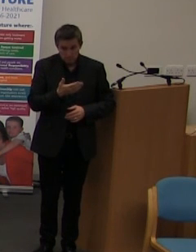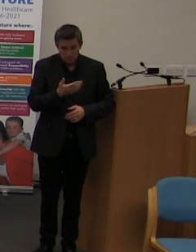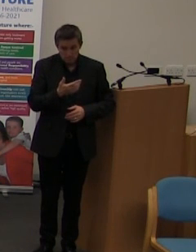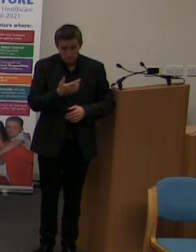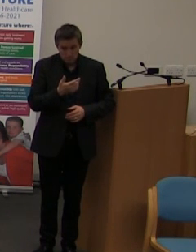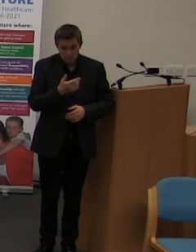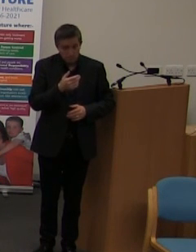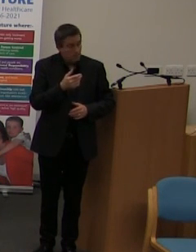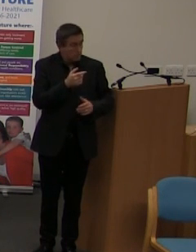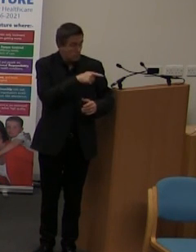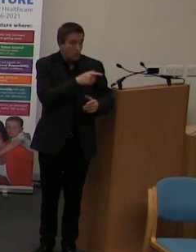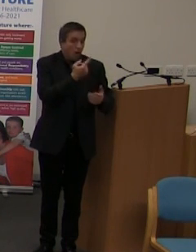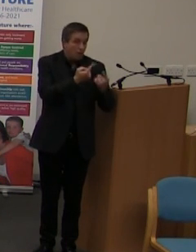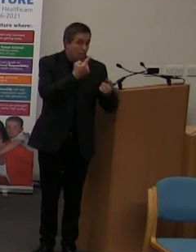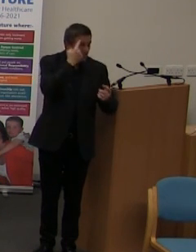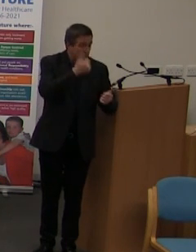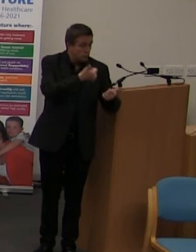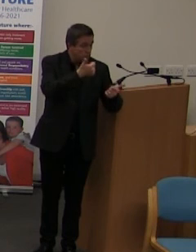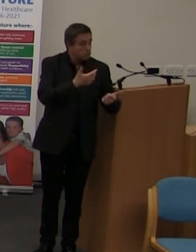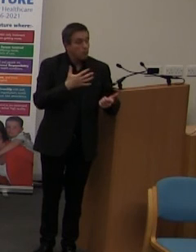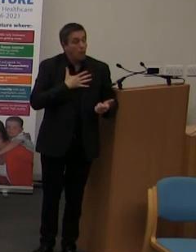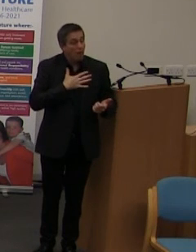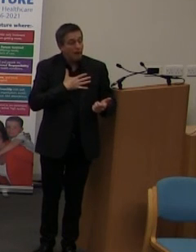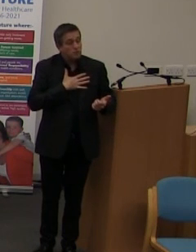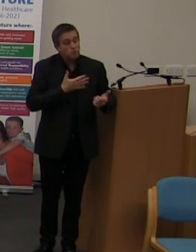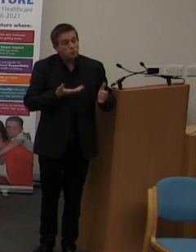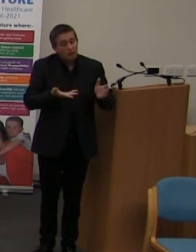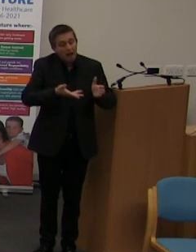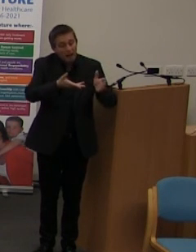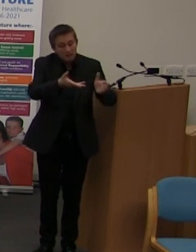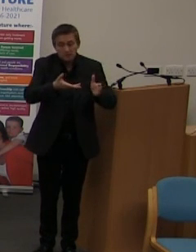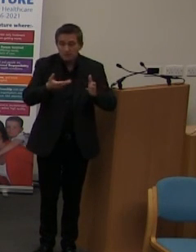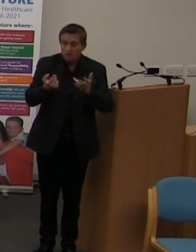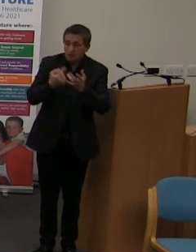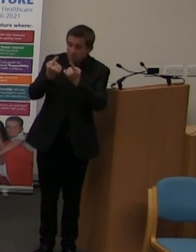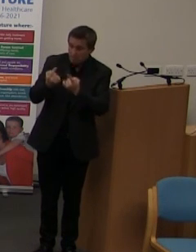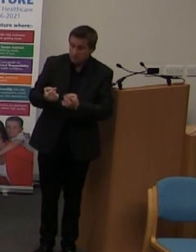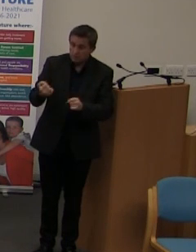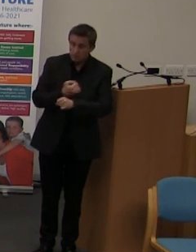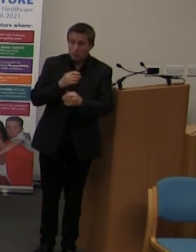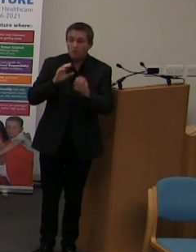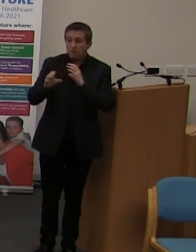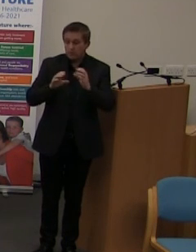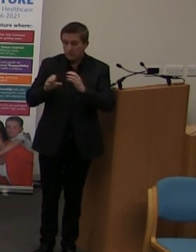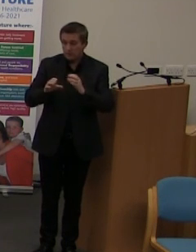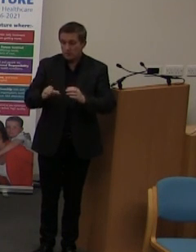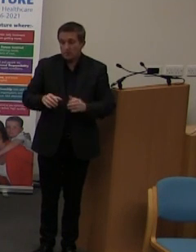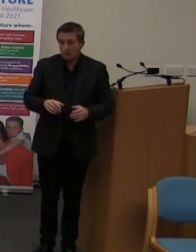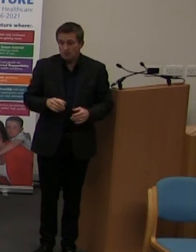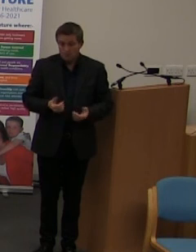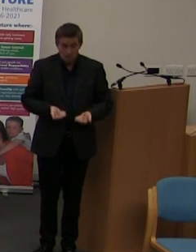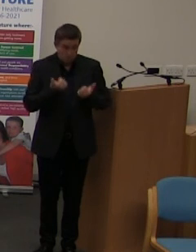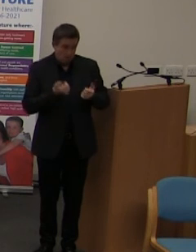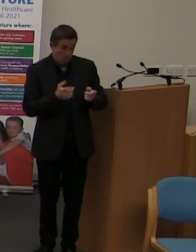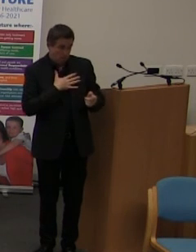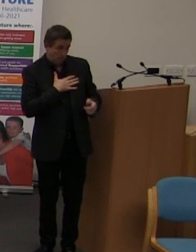of people thinking it's fantastic, and we would certainly love to build on that and build with the other things that we're doing around communication. So if you wouldn't mind, I'd